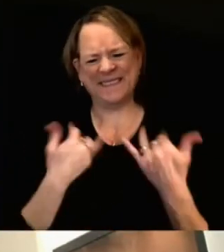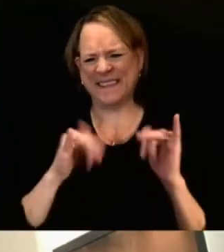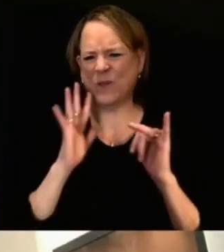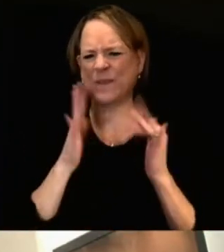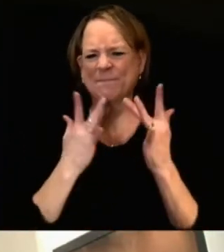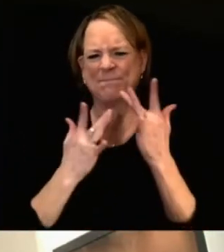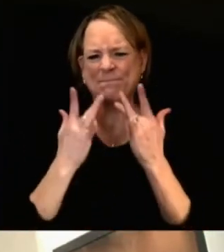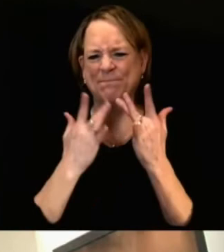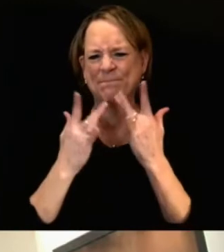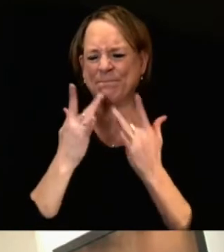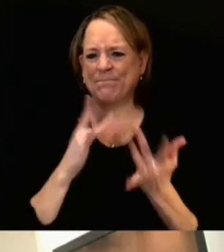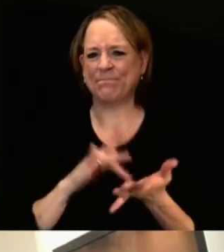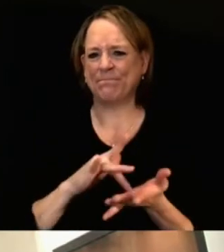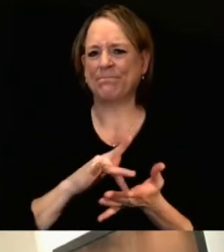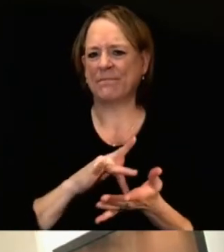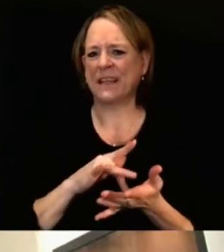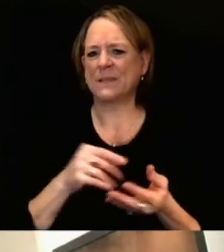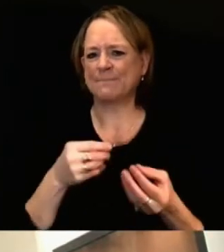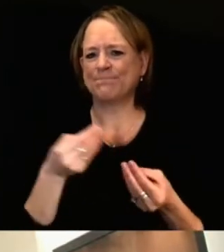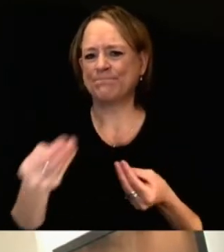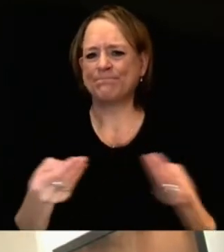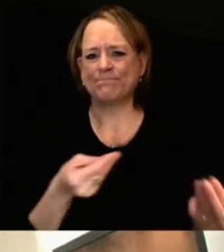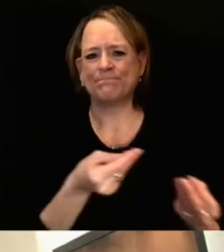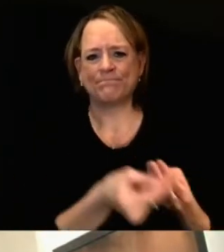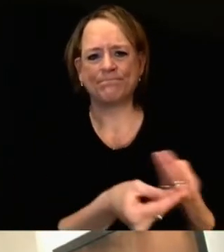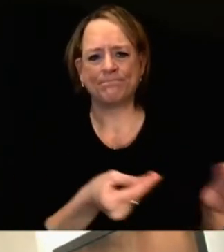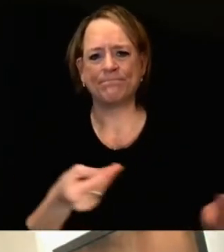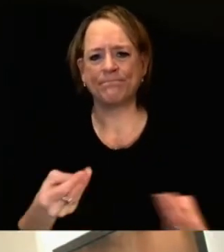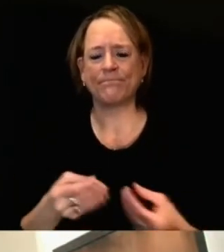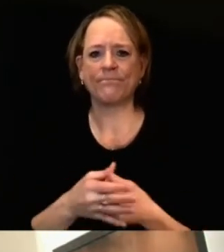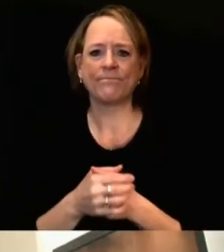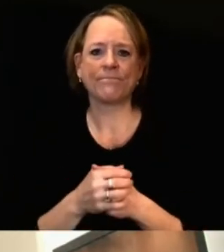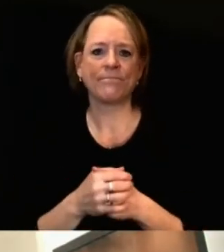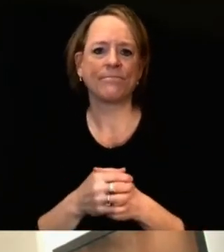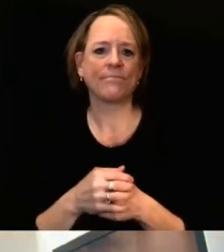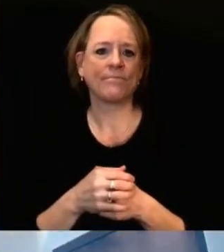big population level impact. But that's a hope for the future that they will.